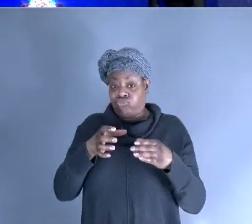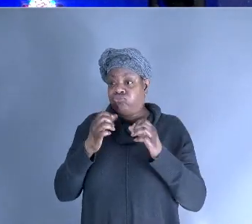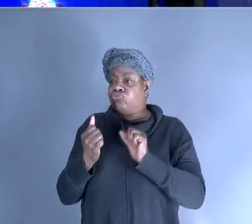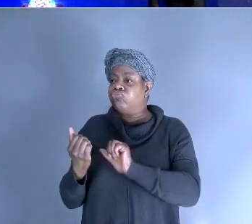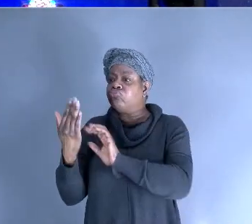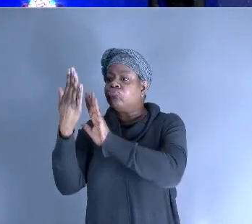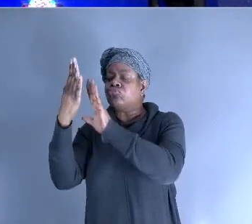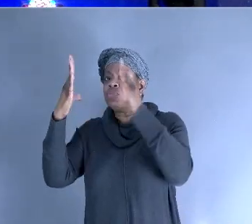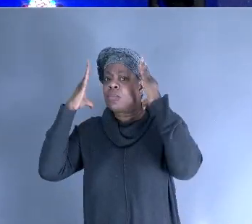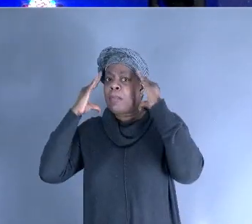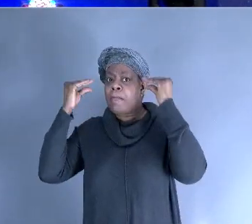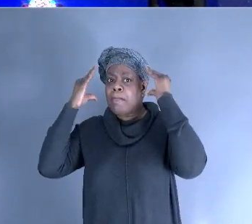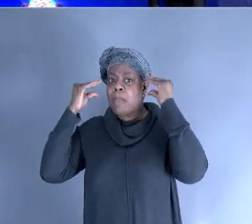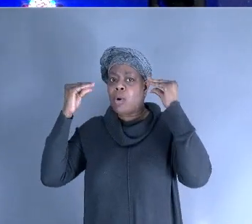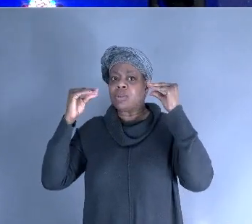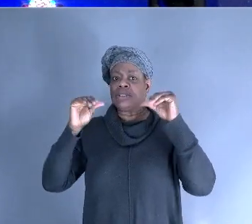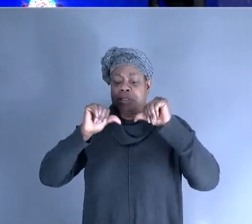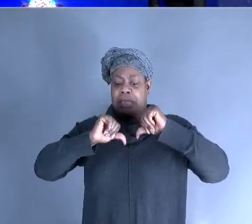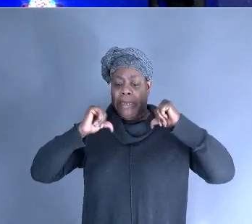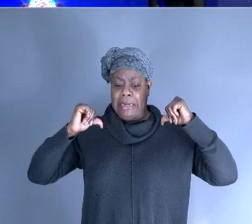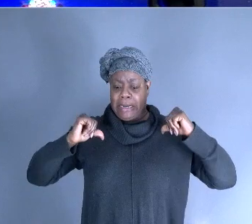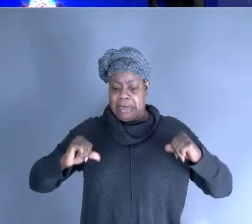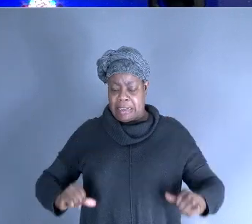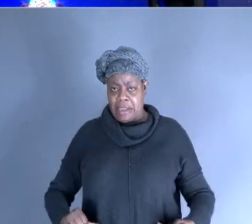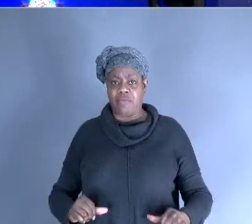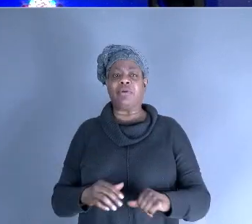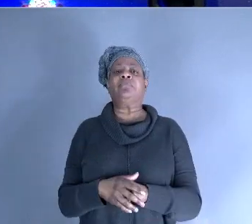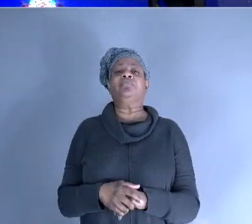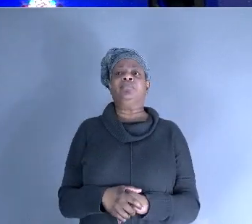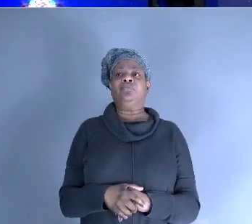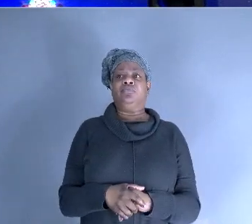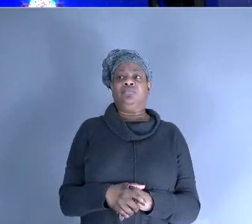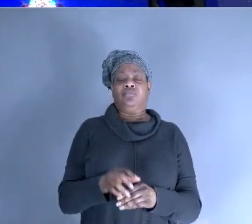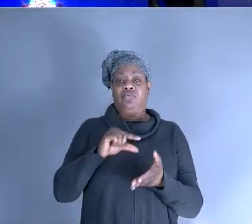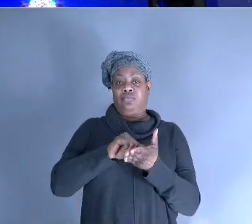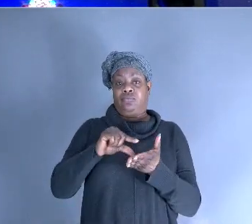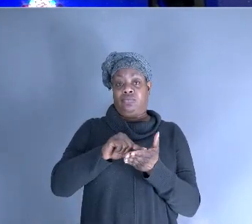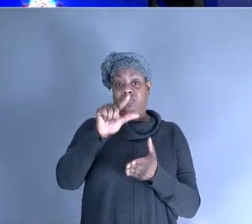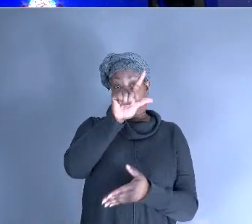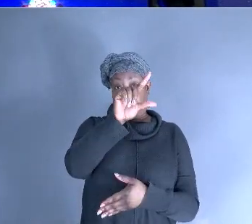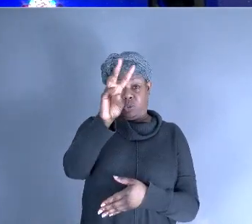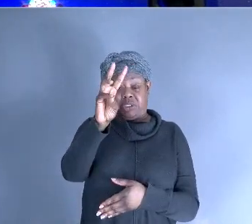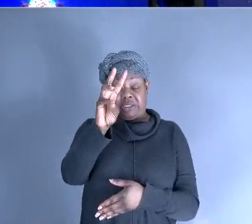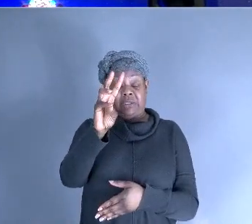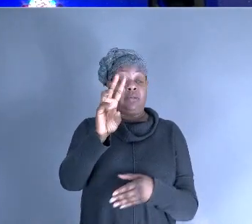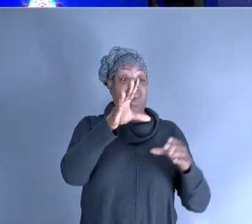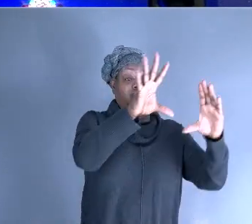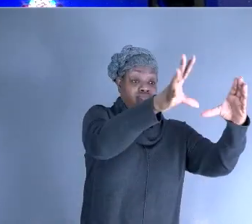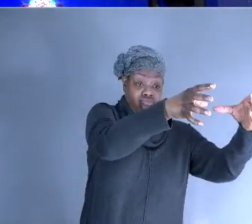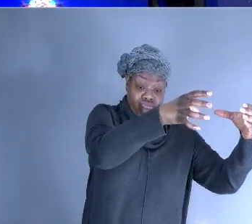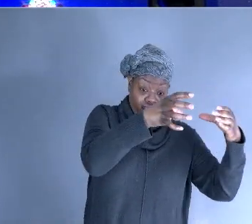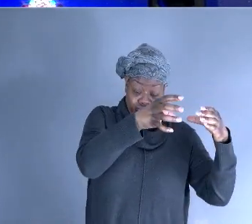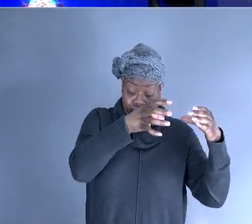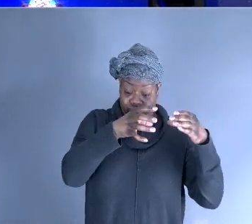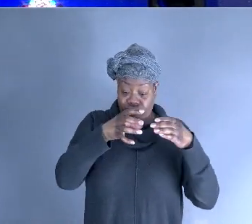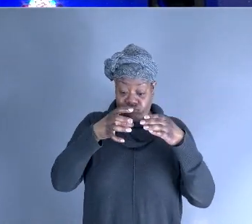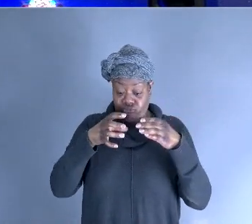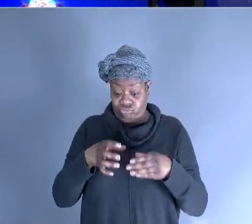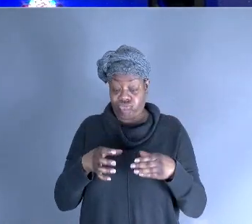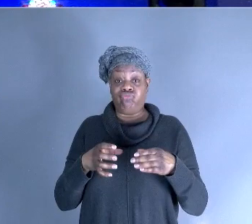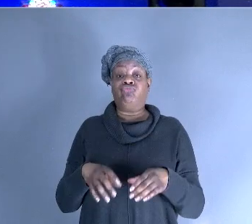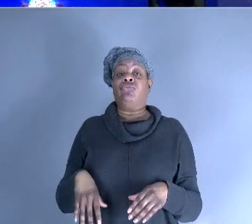to spy out the land of Canaan in verse number 26. They came back to Moses and Aaron and the whole